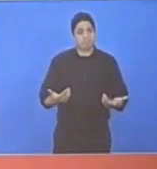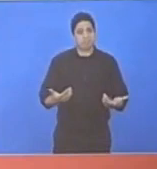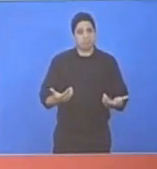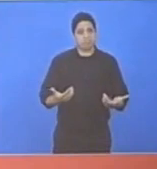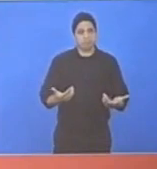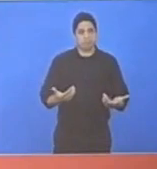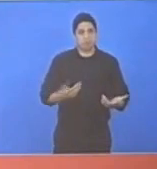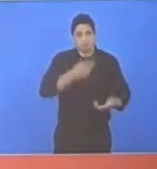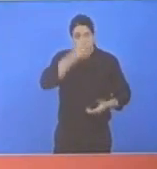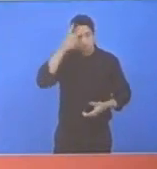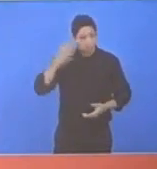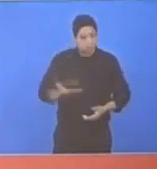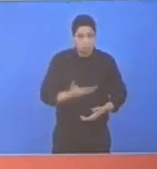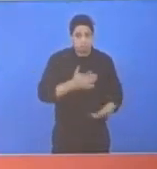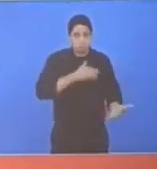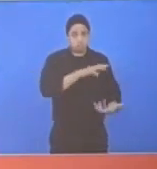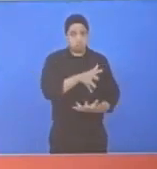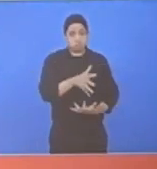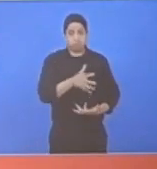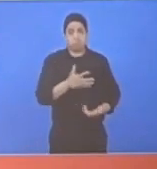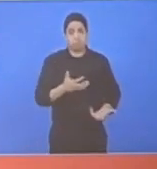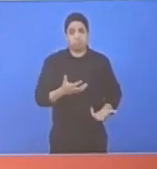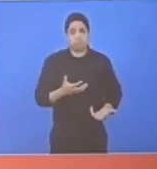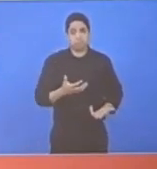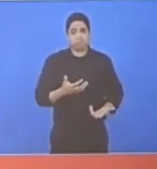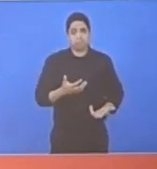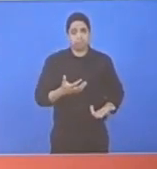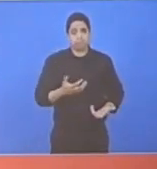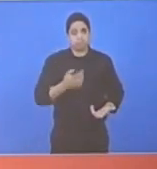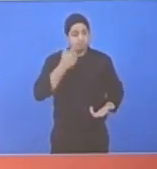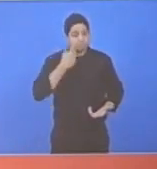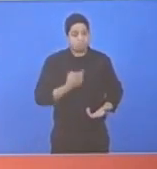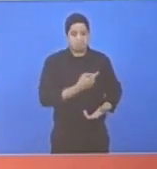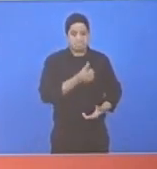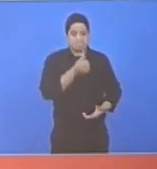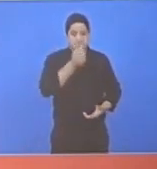the dead people will be like manure on the streets.